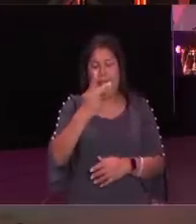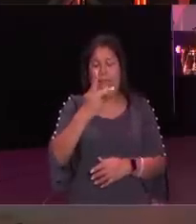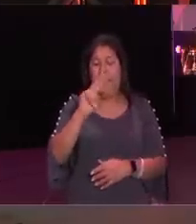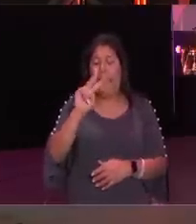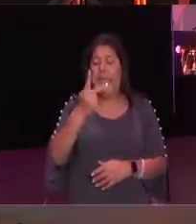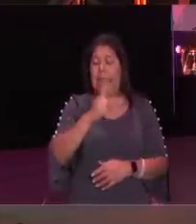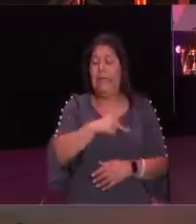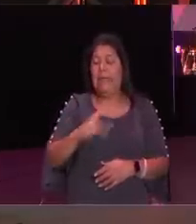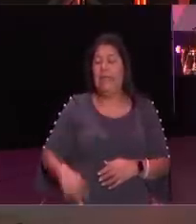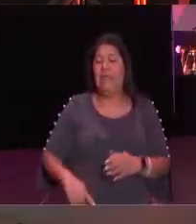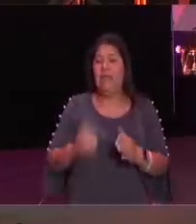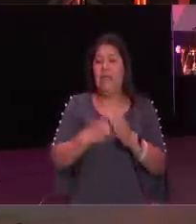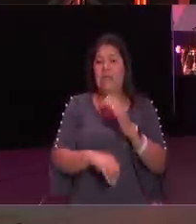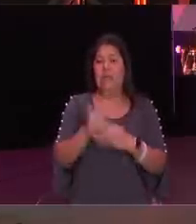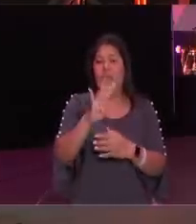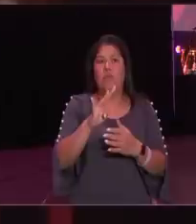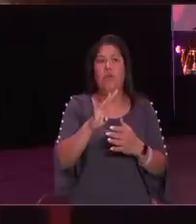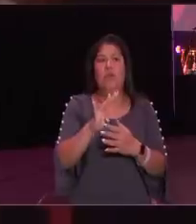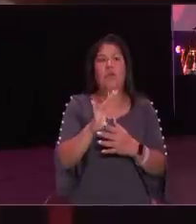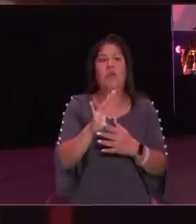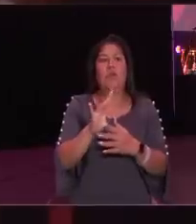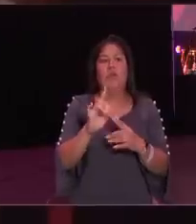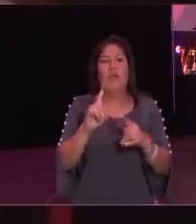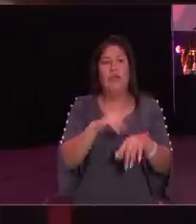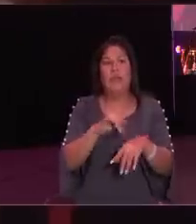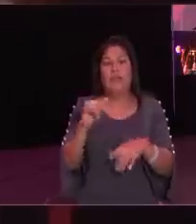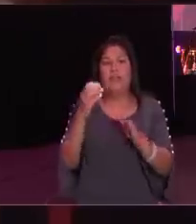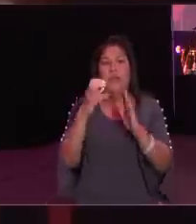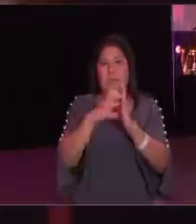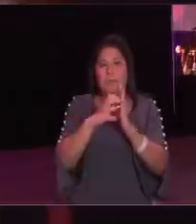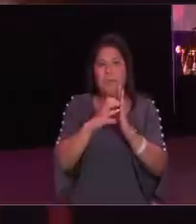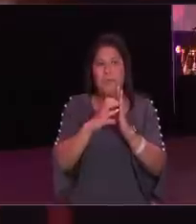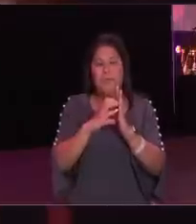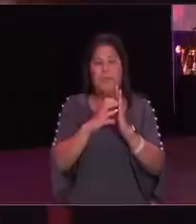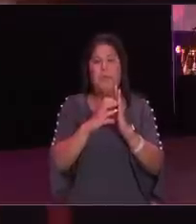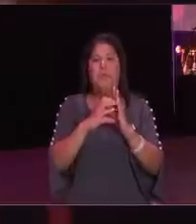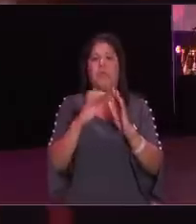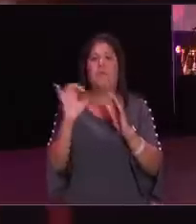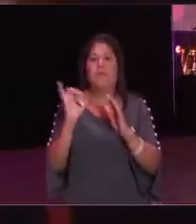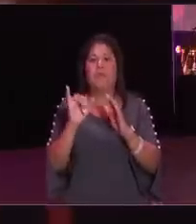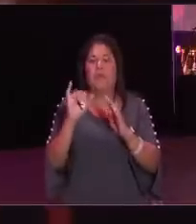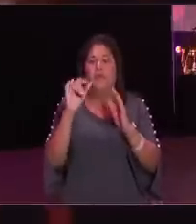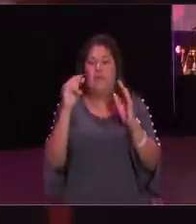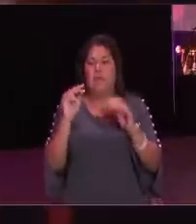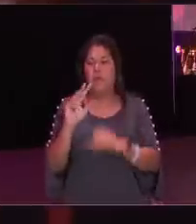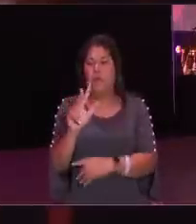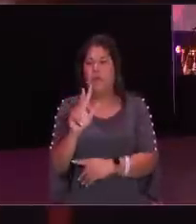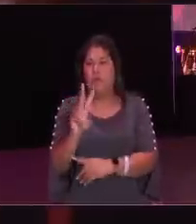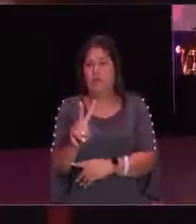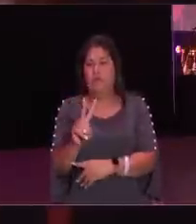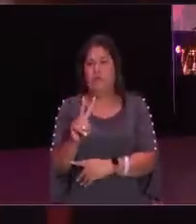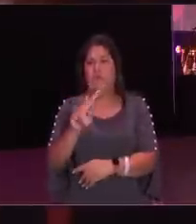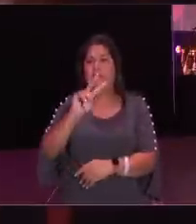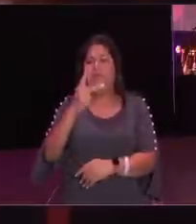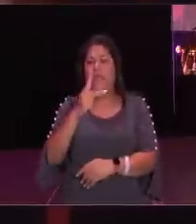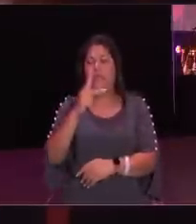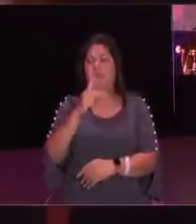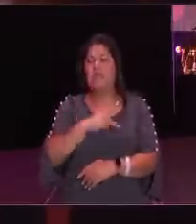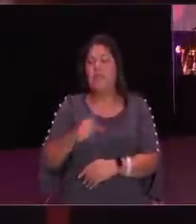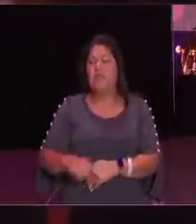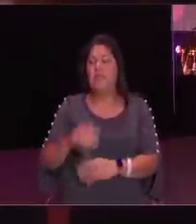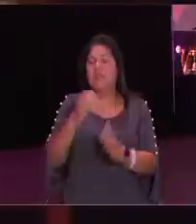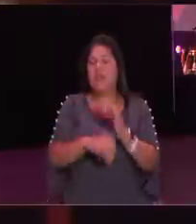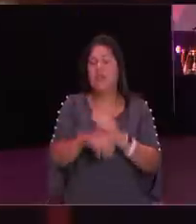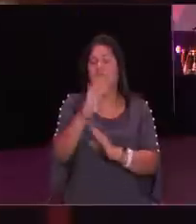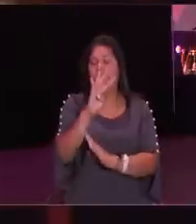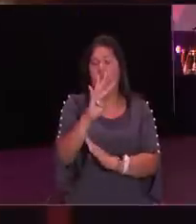verses 18 through 20. And then in the same chapter, jump down to verse 32. 2 Kings chapter